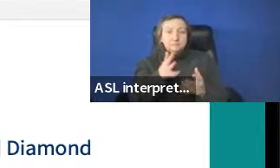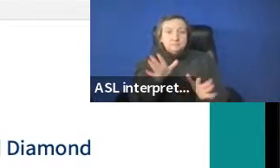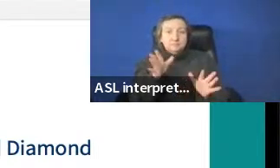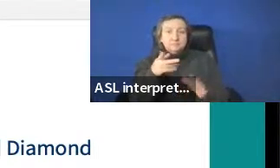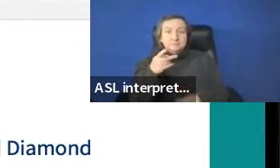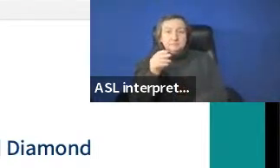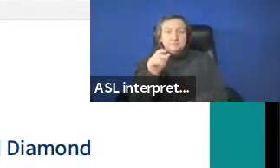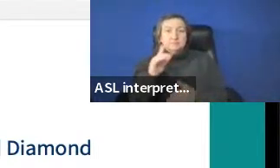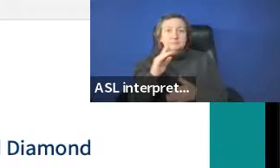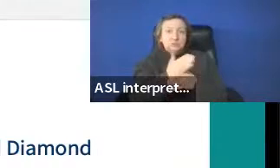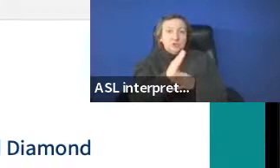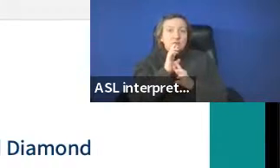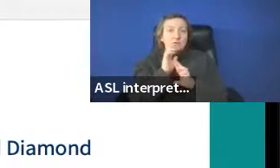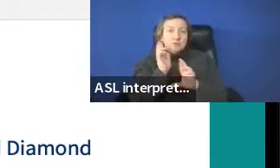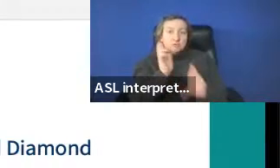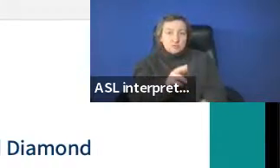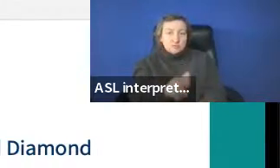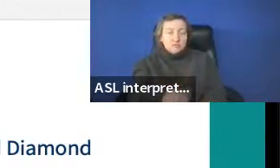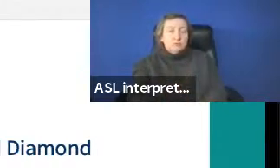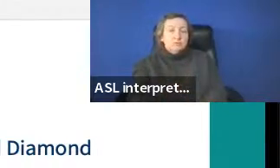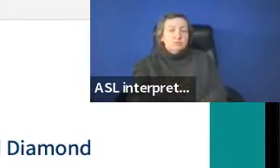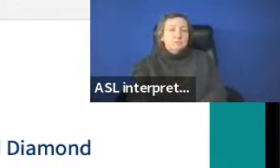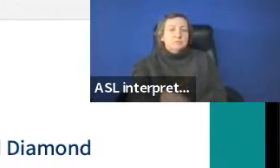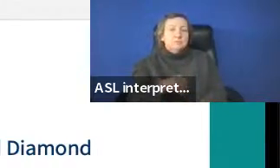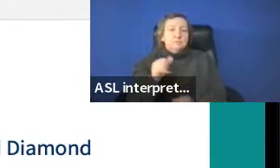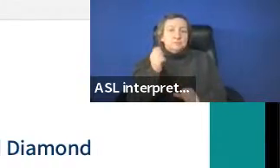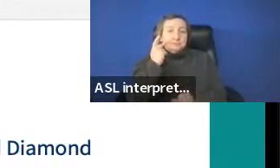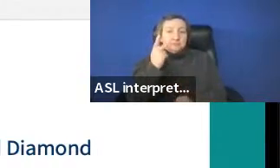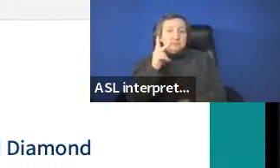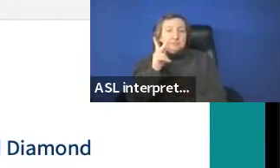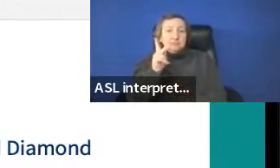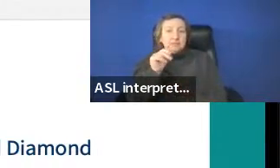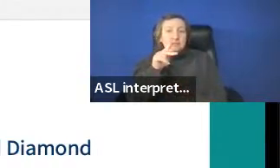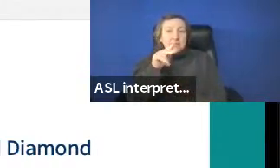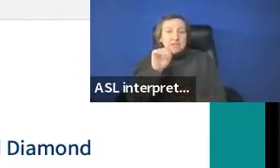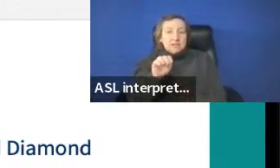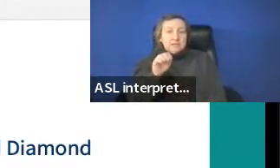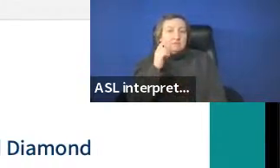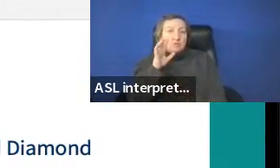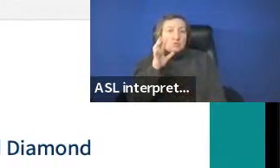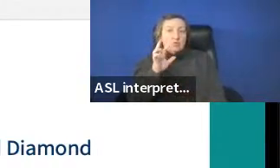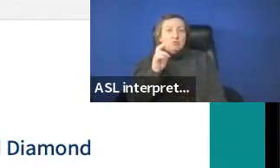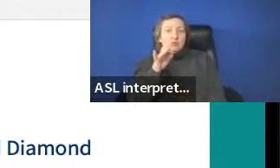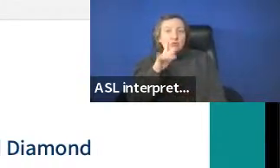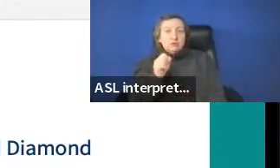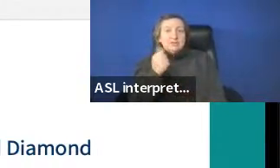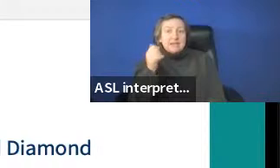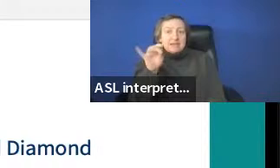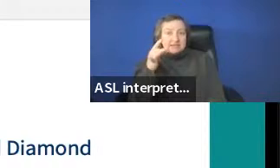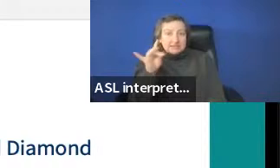I'll share the results. And there you go, Katie, for your records. It's 18,